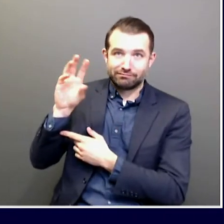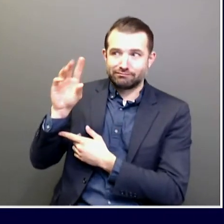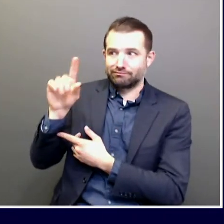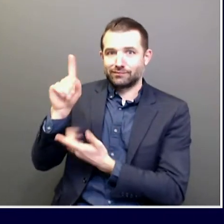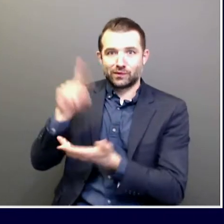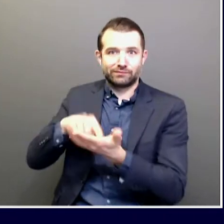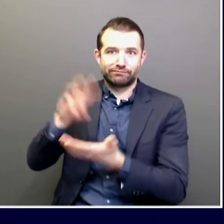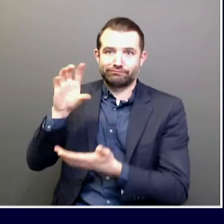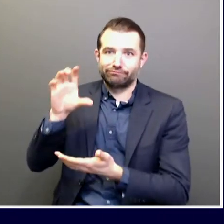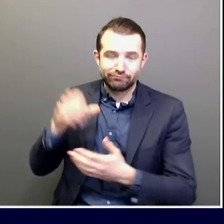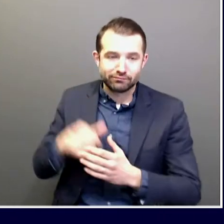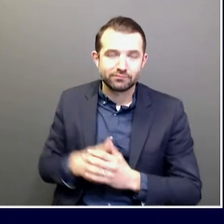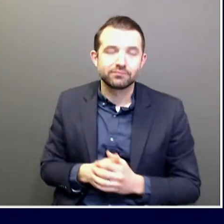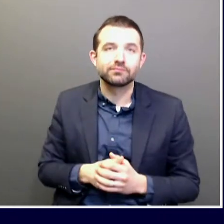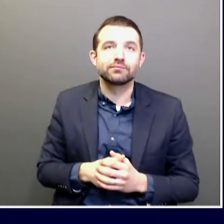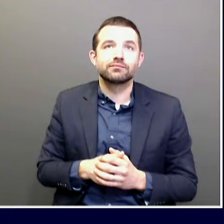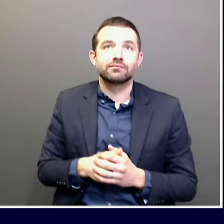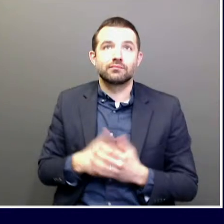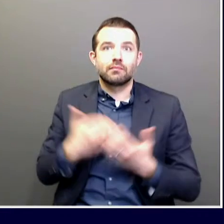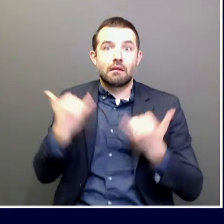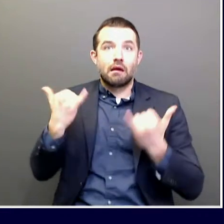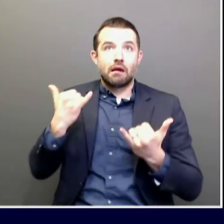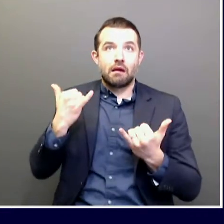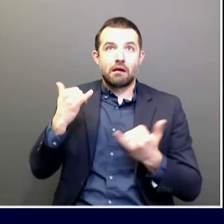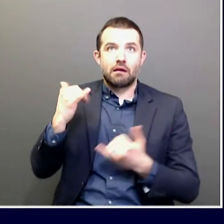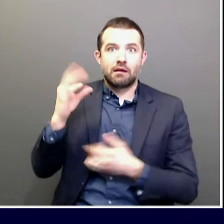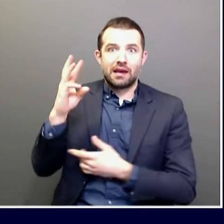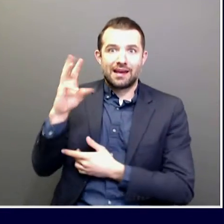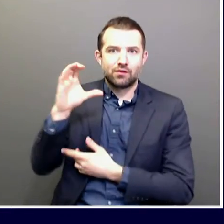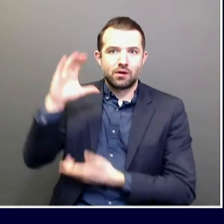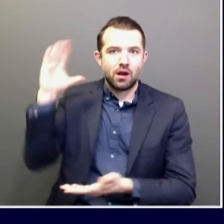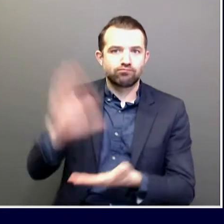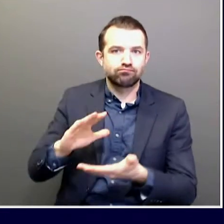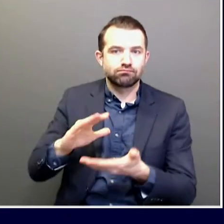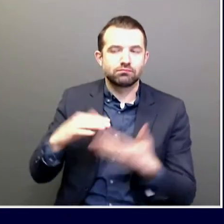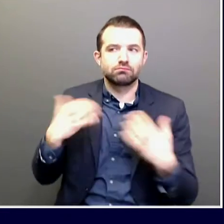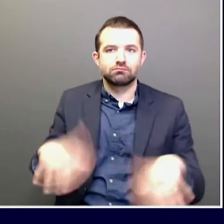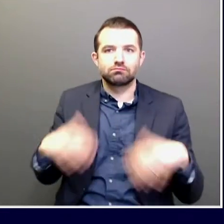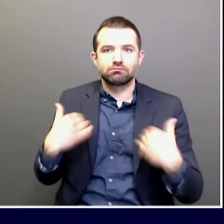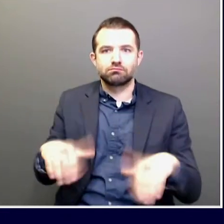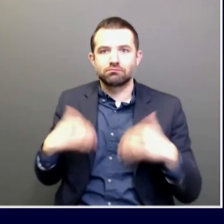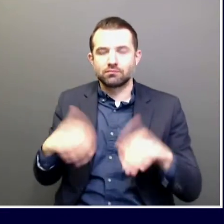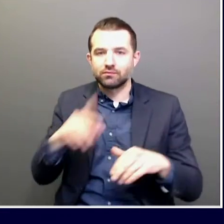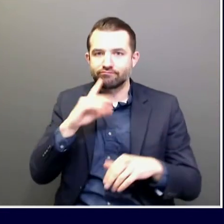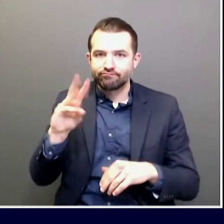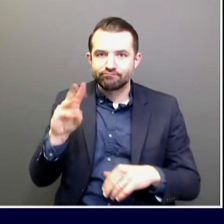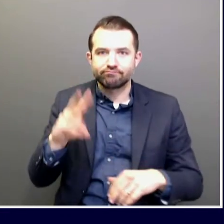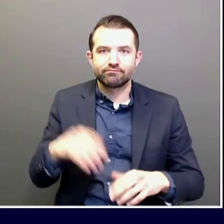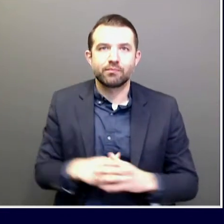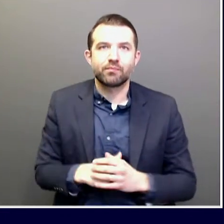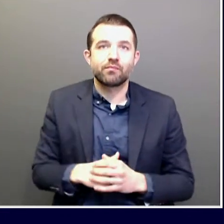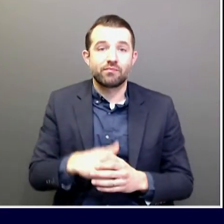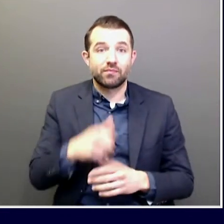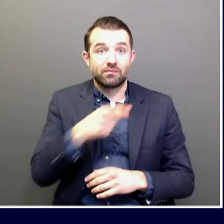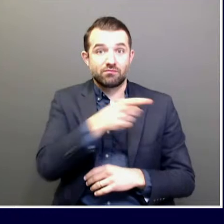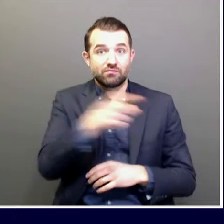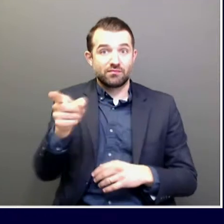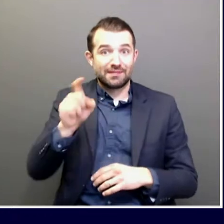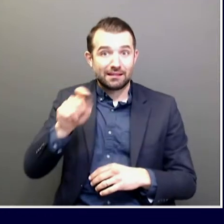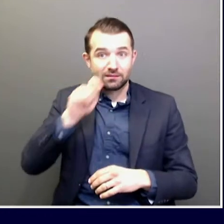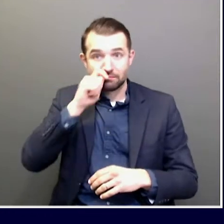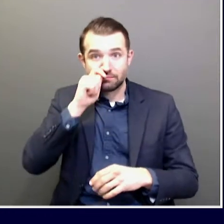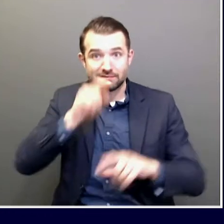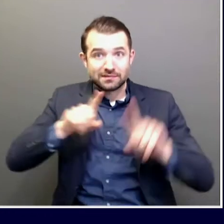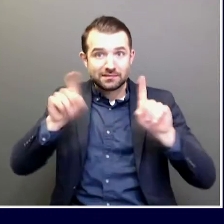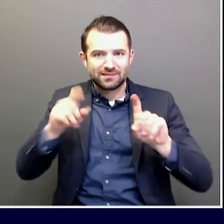you without an appointment from 9 a.m. to 3 p.m., Monday, Wednesdays, and Fridays. There are also